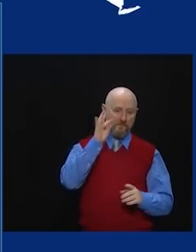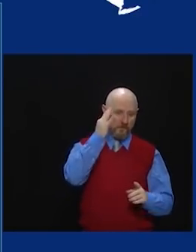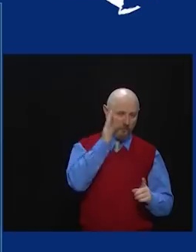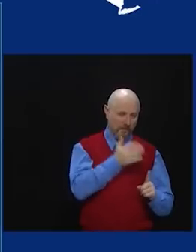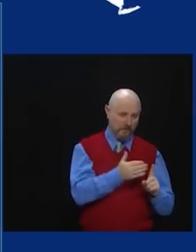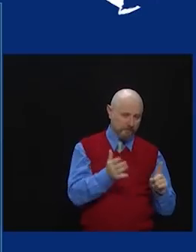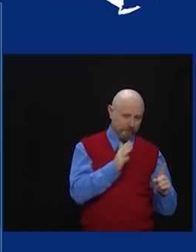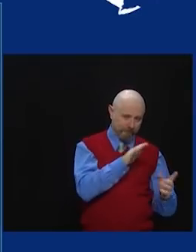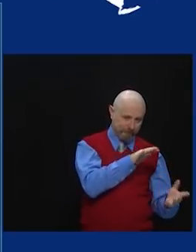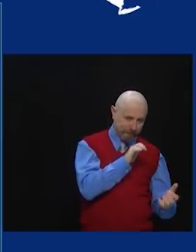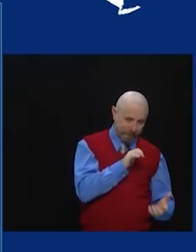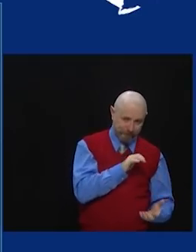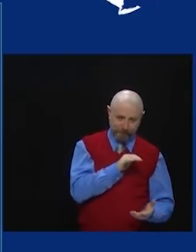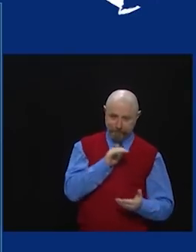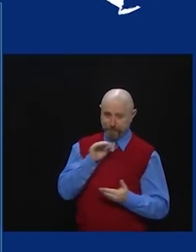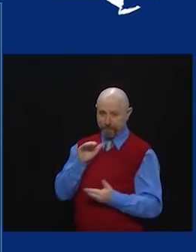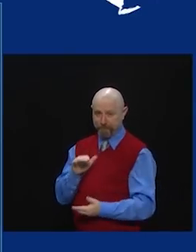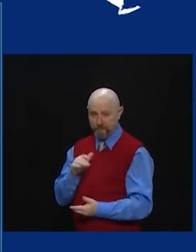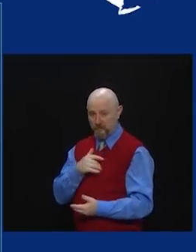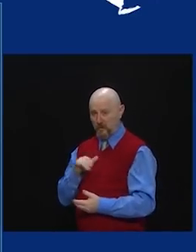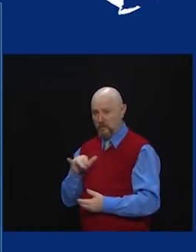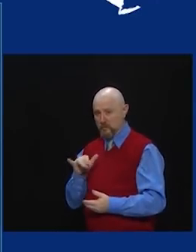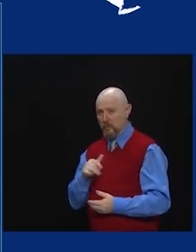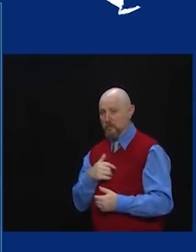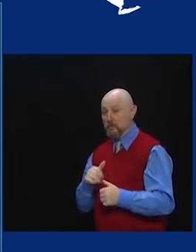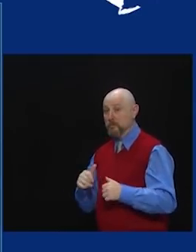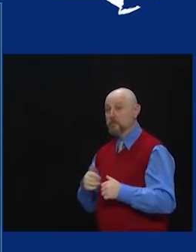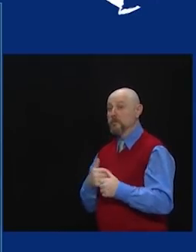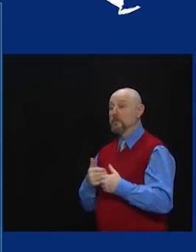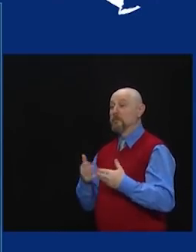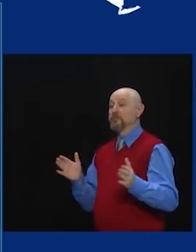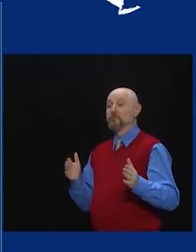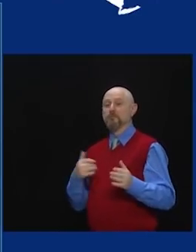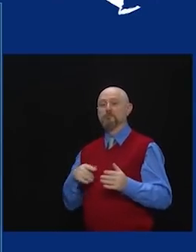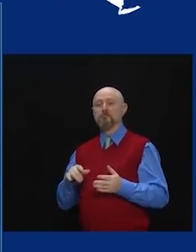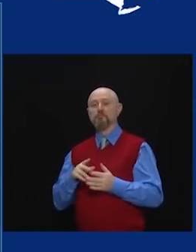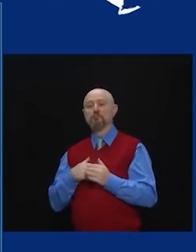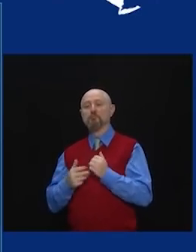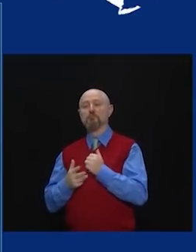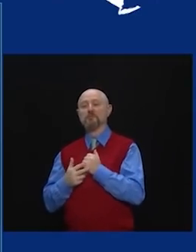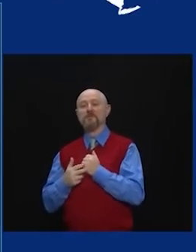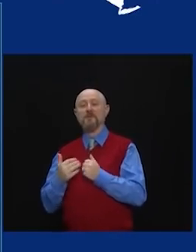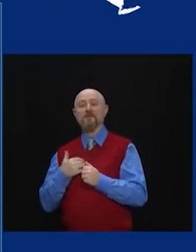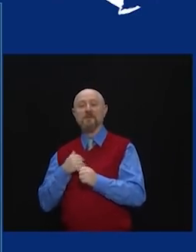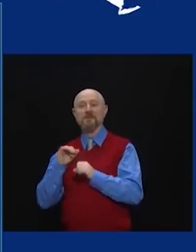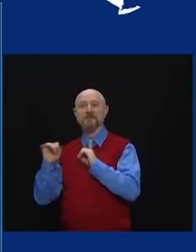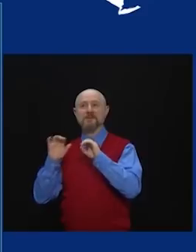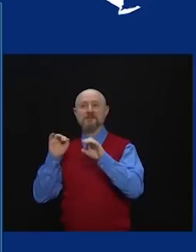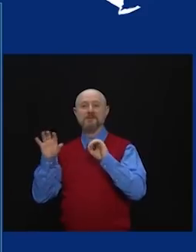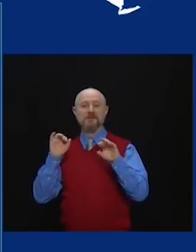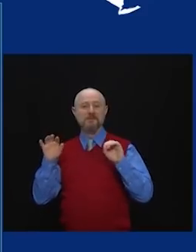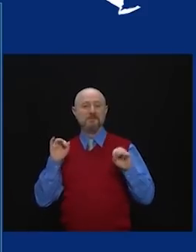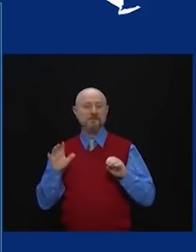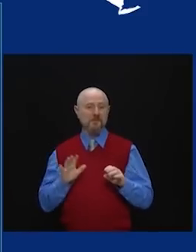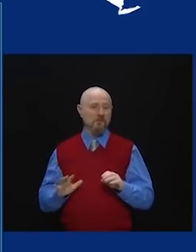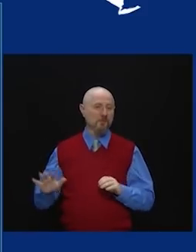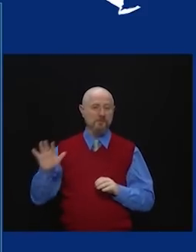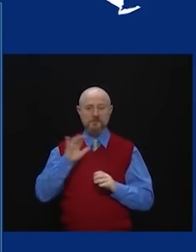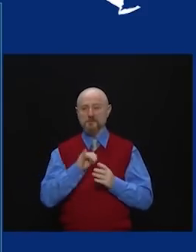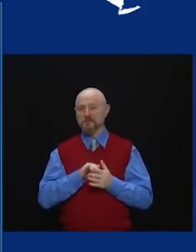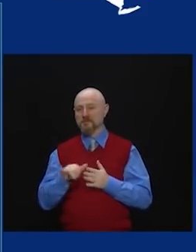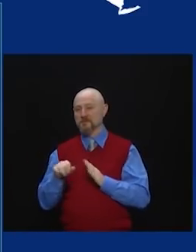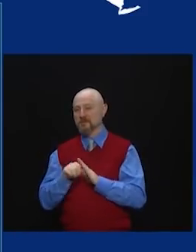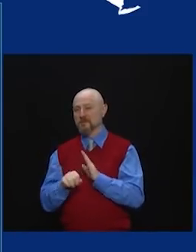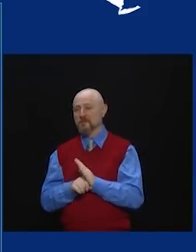and sending durable medical equipment to hospitals across the state. That includes oxygen concentrators, oxygen tanks,